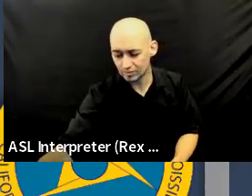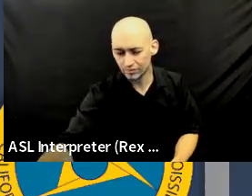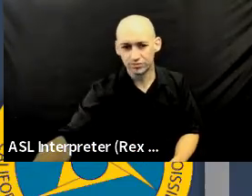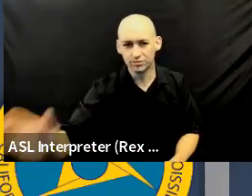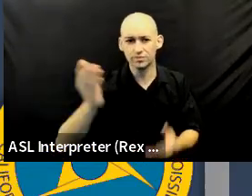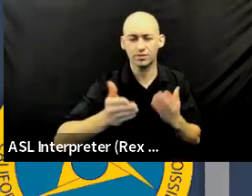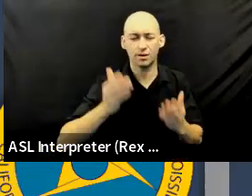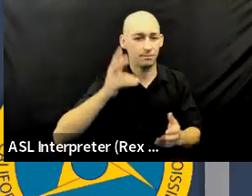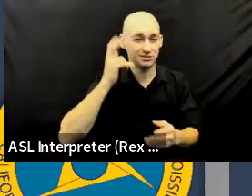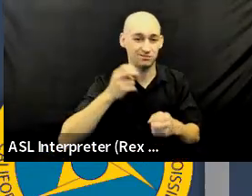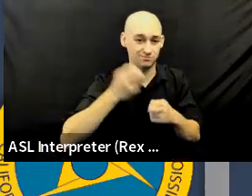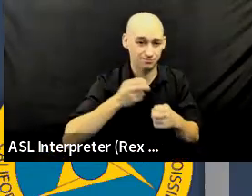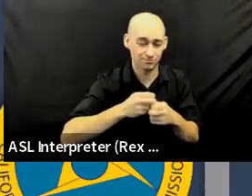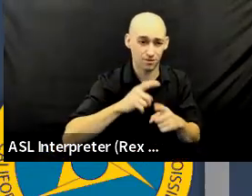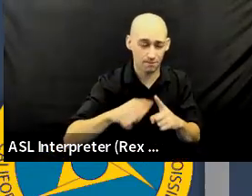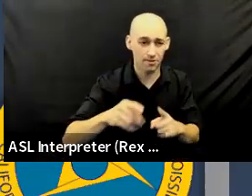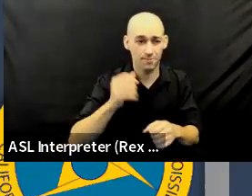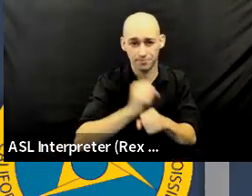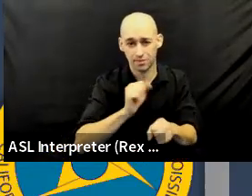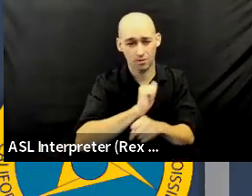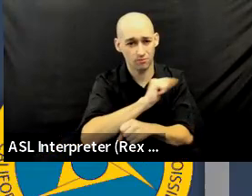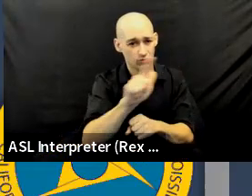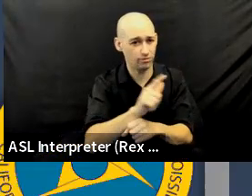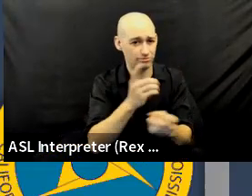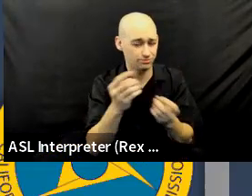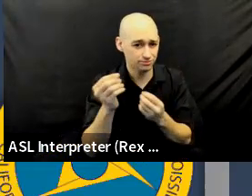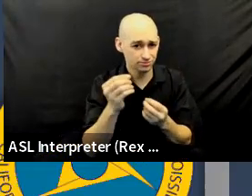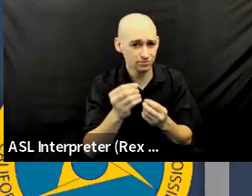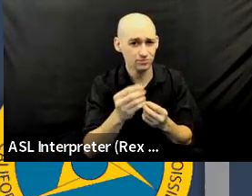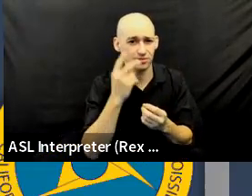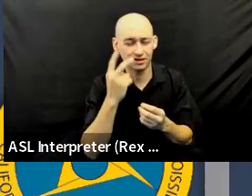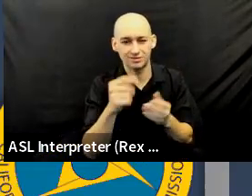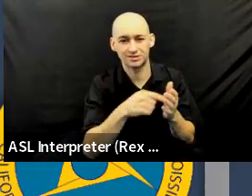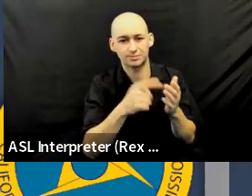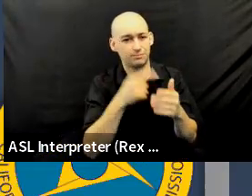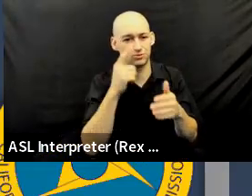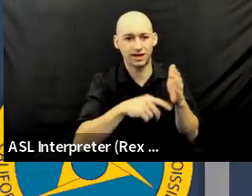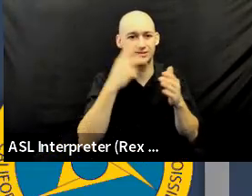all doing, we've all heard the quote, sometimes we can't see the forest because of the trees.